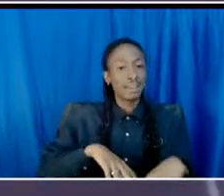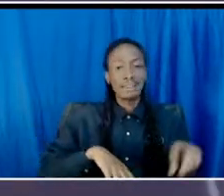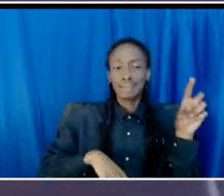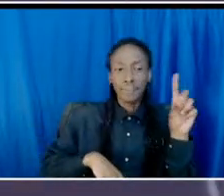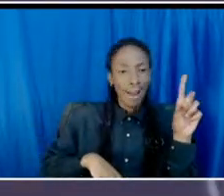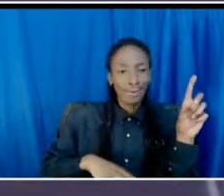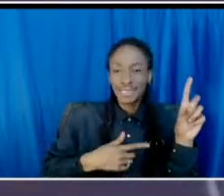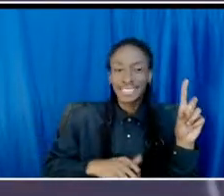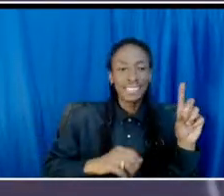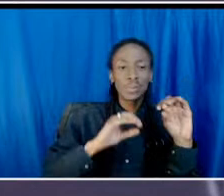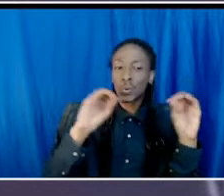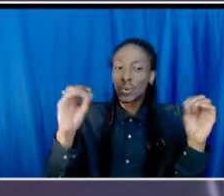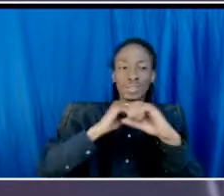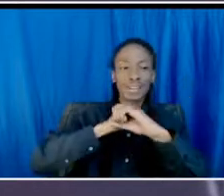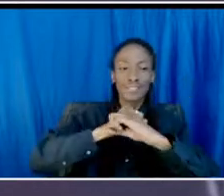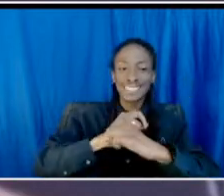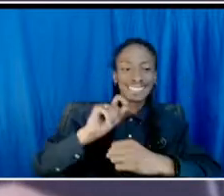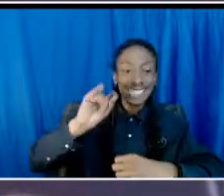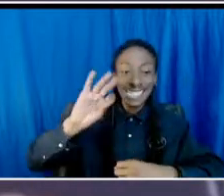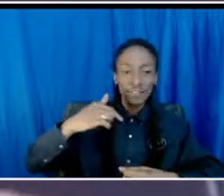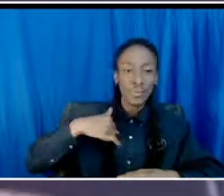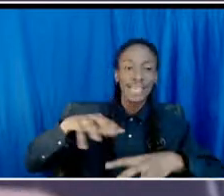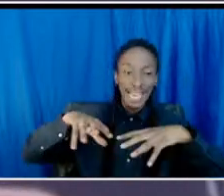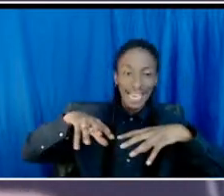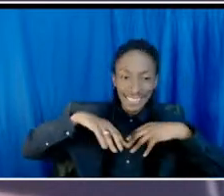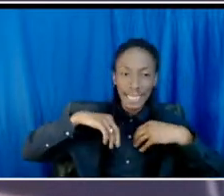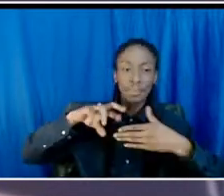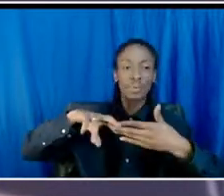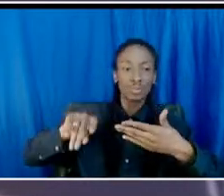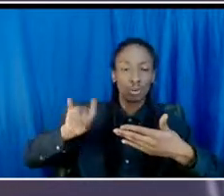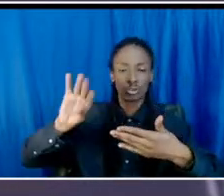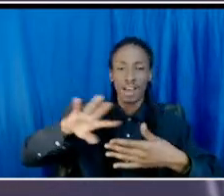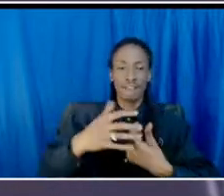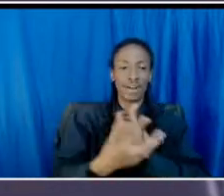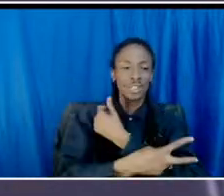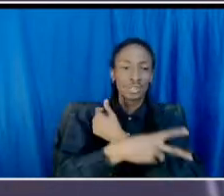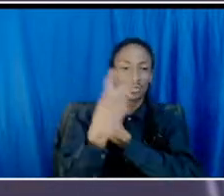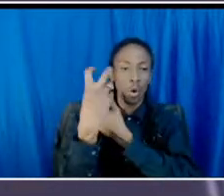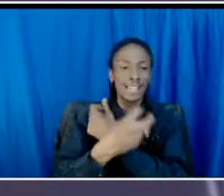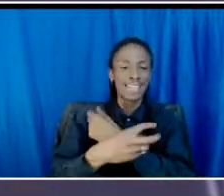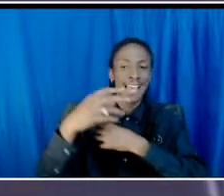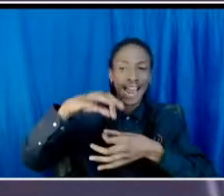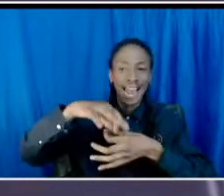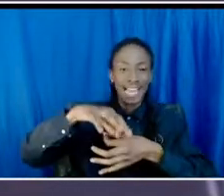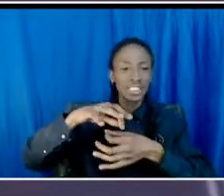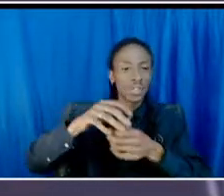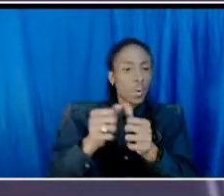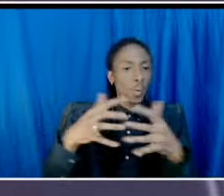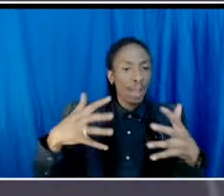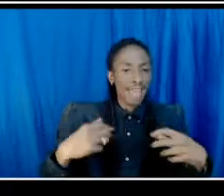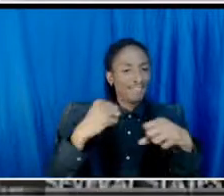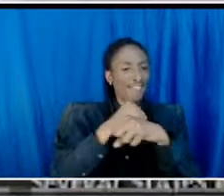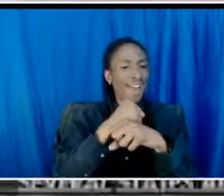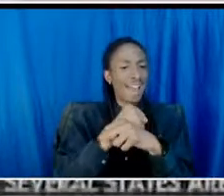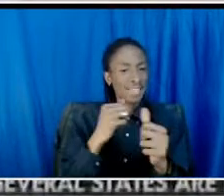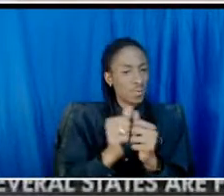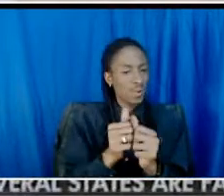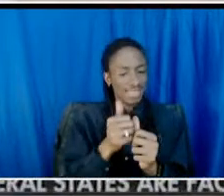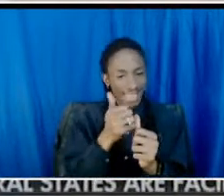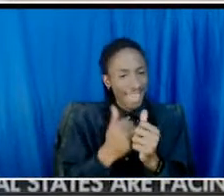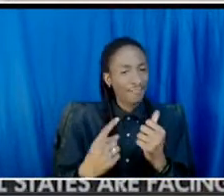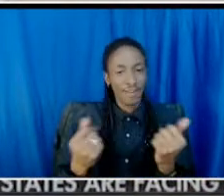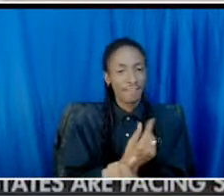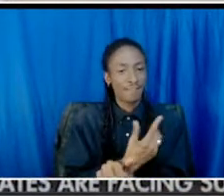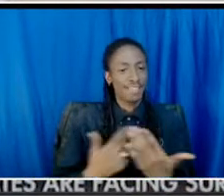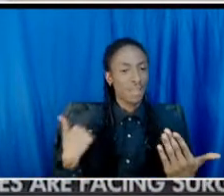if we accept the result of a stolen election without fighting with every bit of vigor we can muster. The